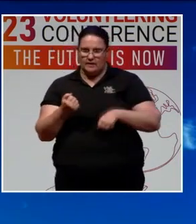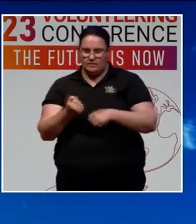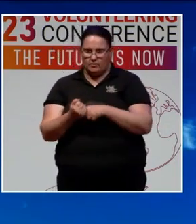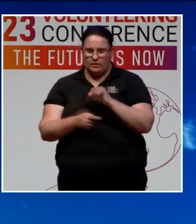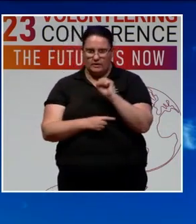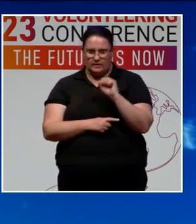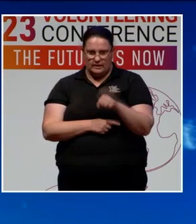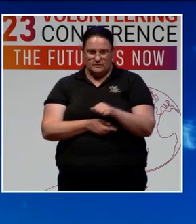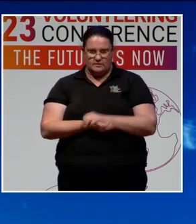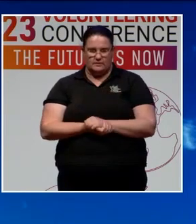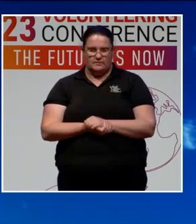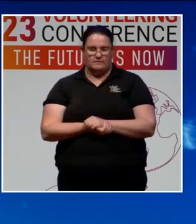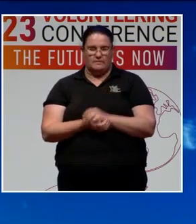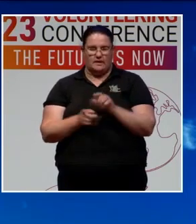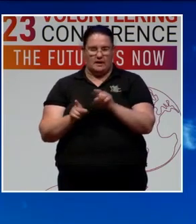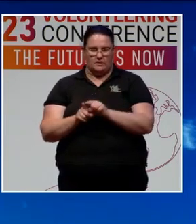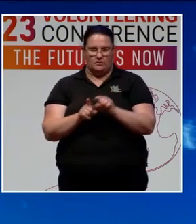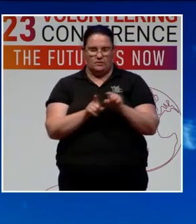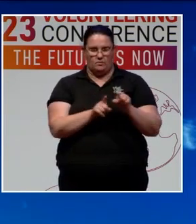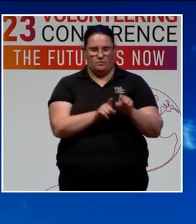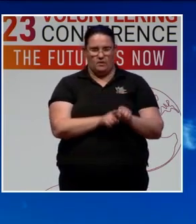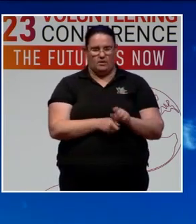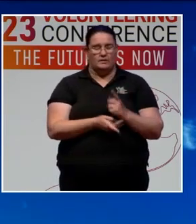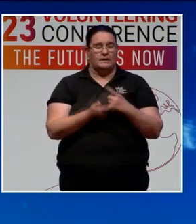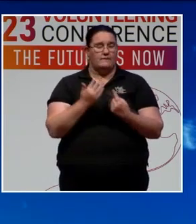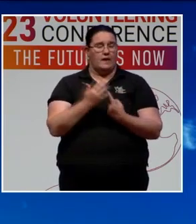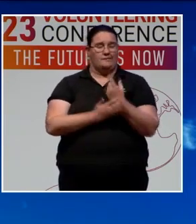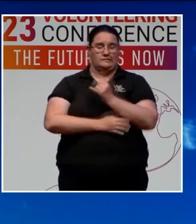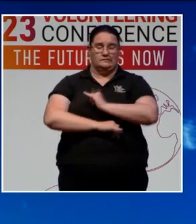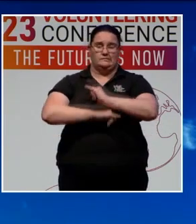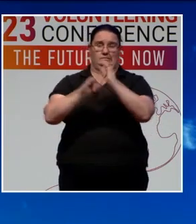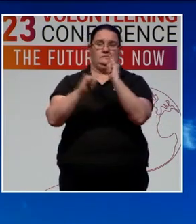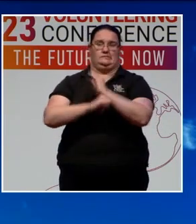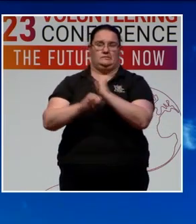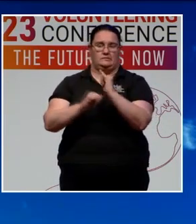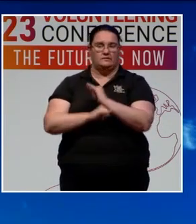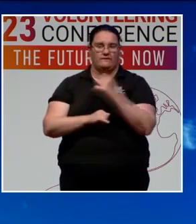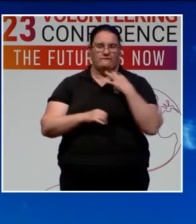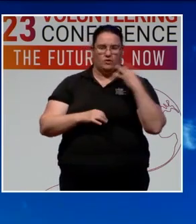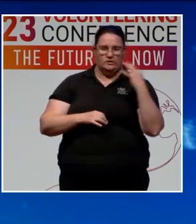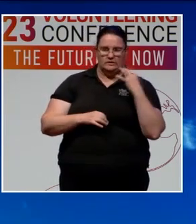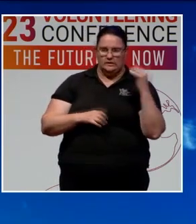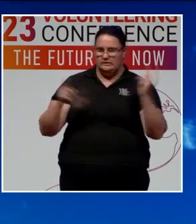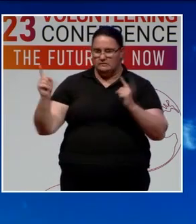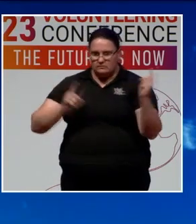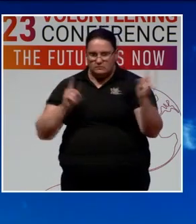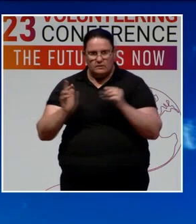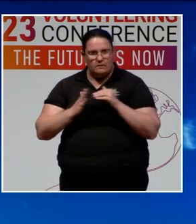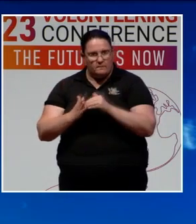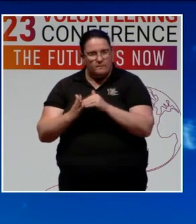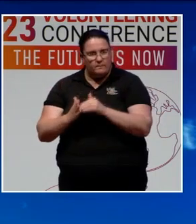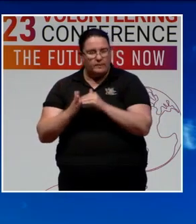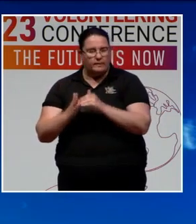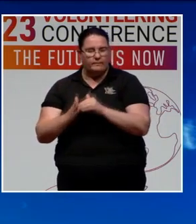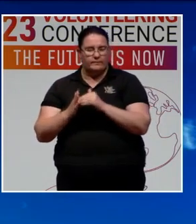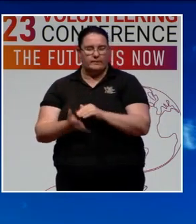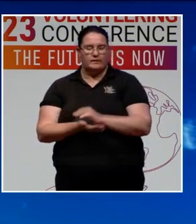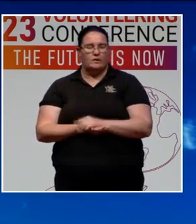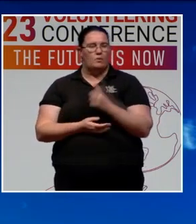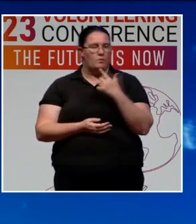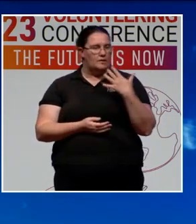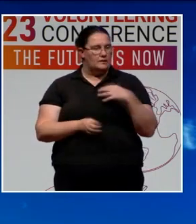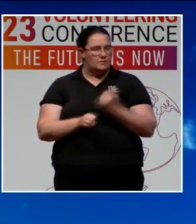are also front and centre when disasters strike, working tirelessly to keep our communities safe